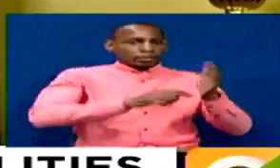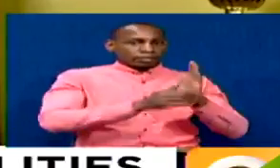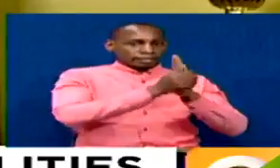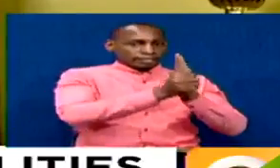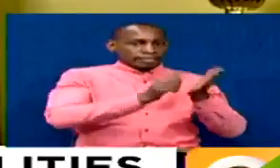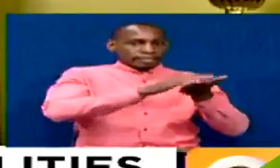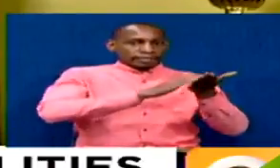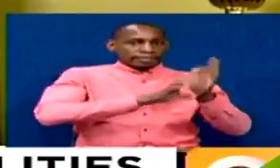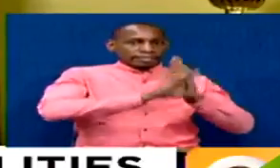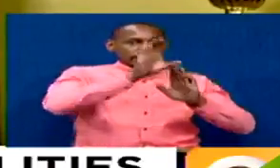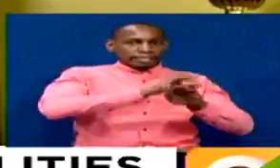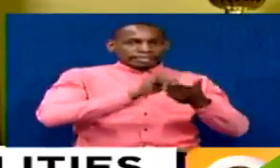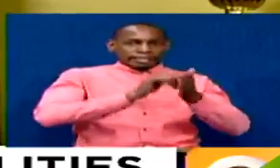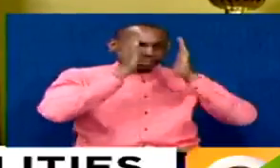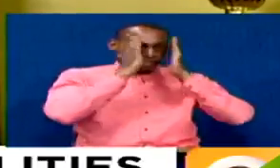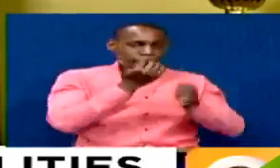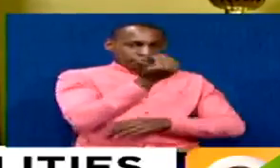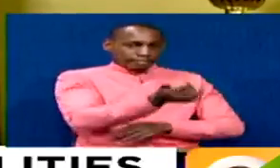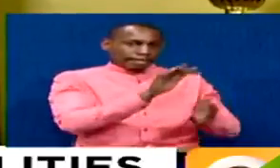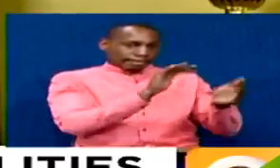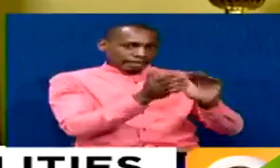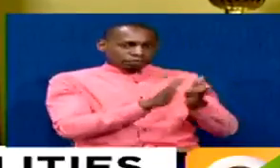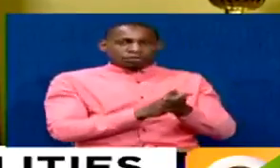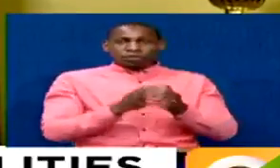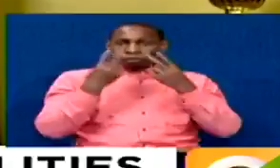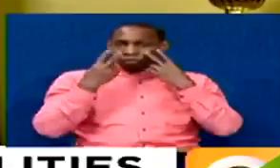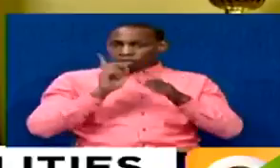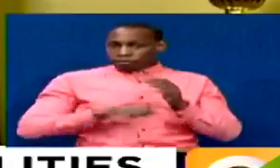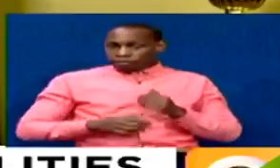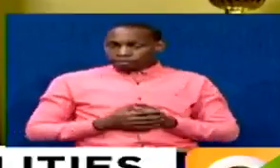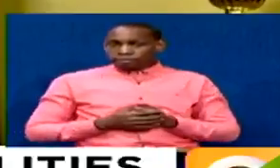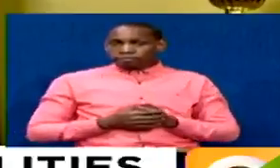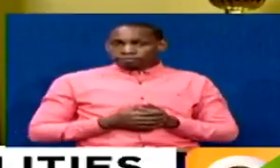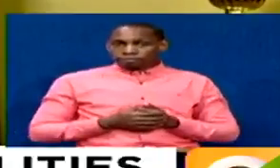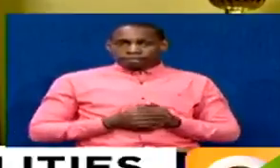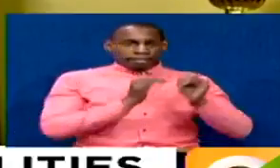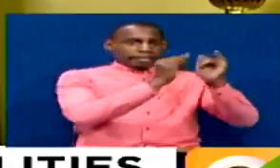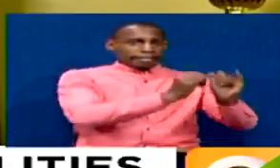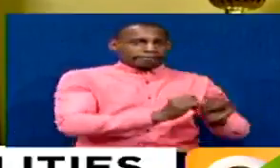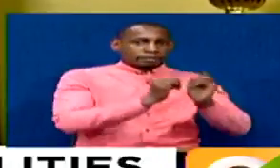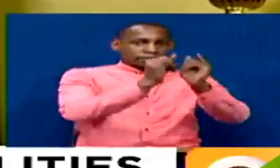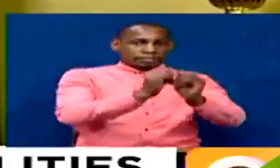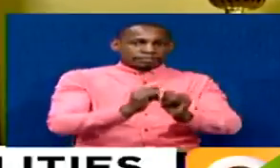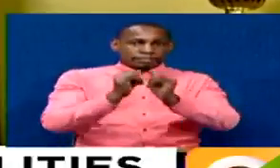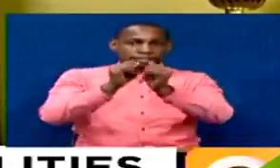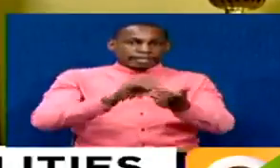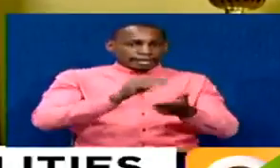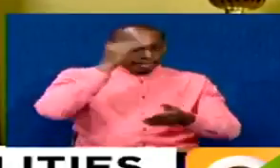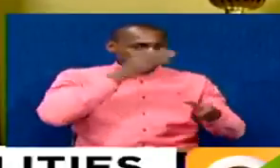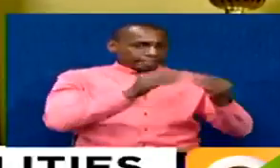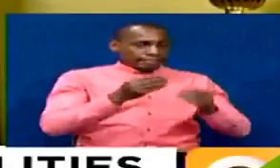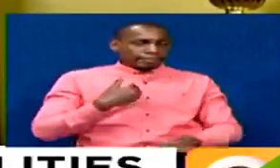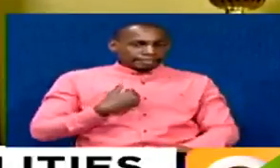skills-based curriculum that is quite child-centered. And you realize that individuals with learning